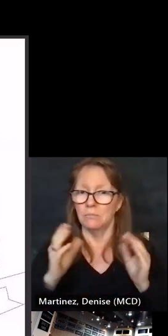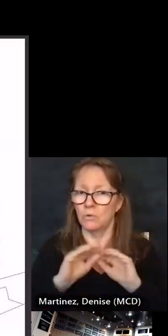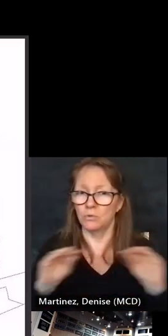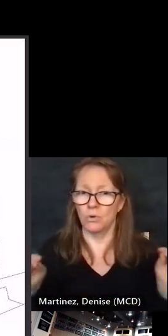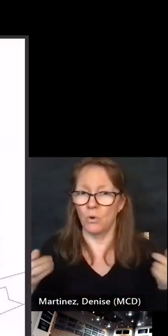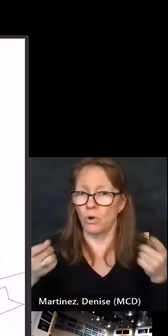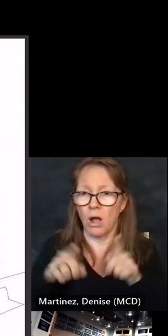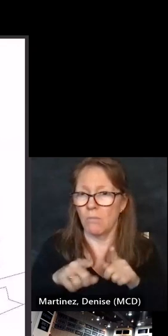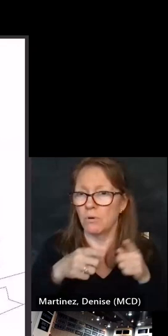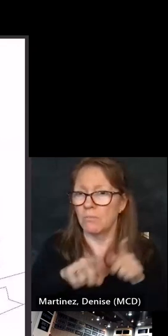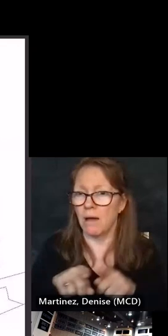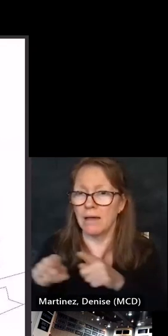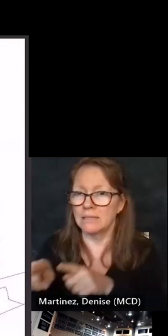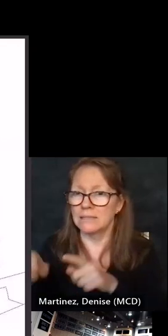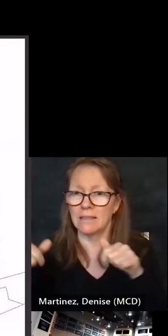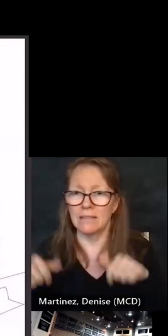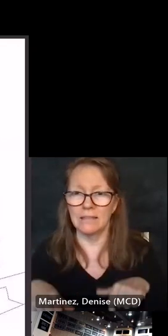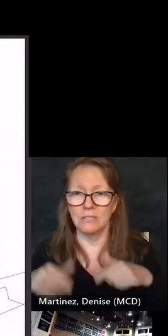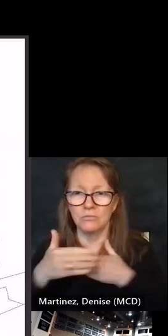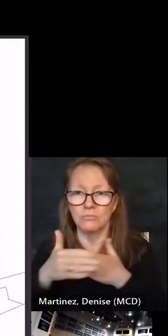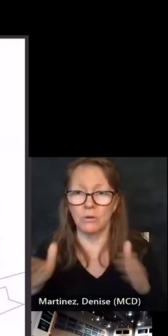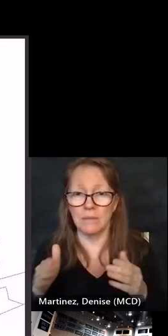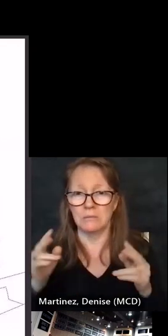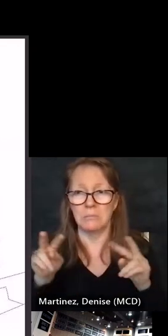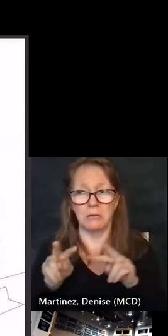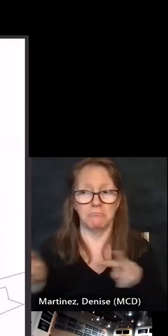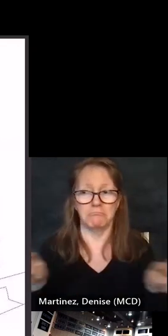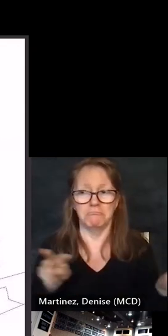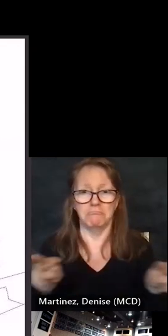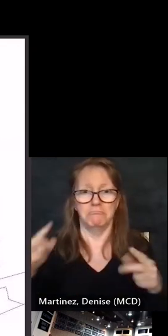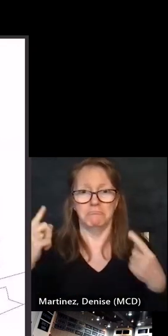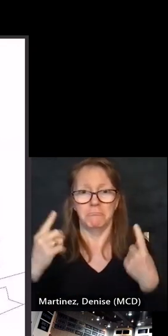room. So that's my final thought.